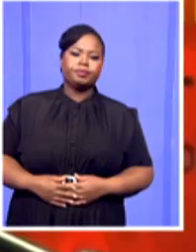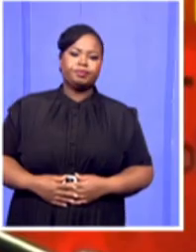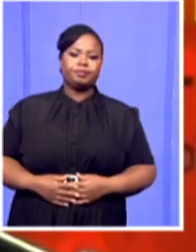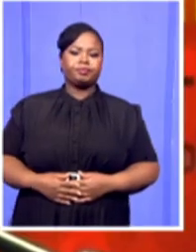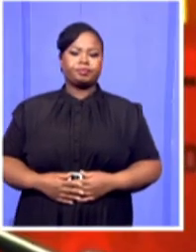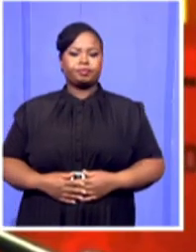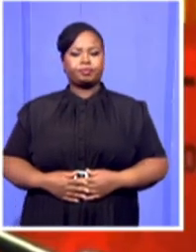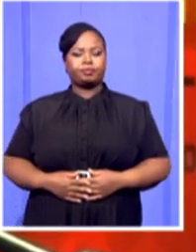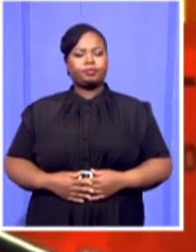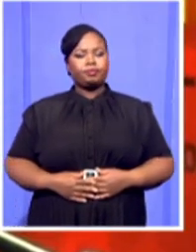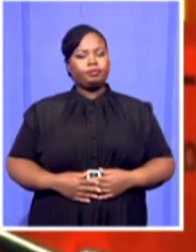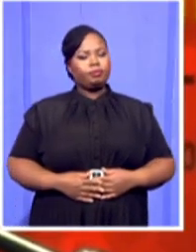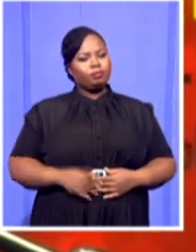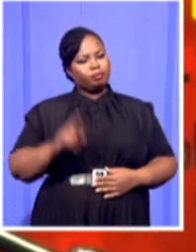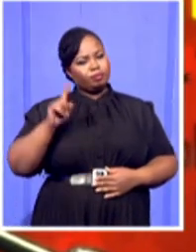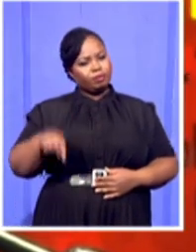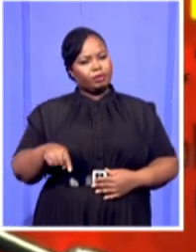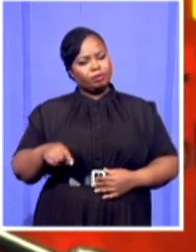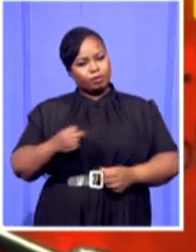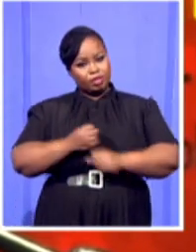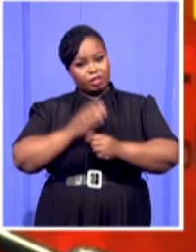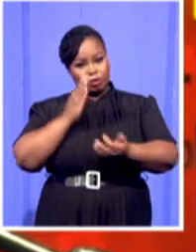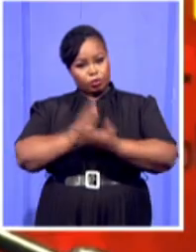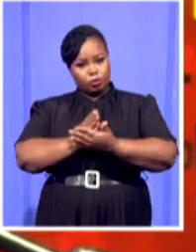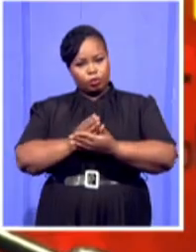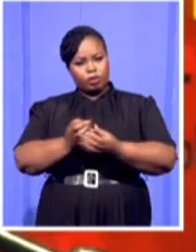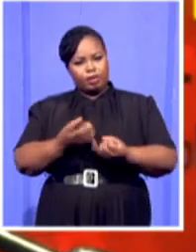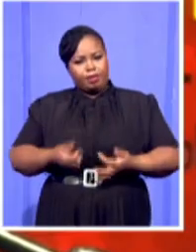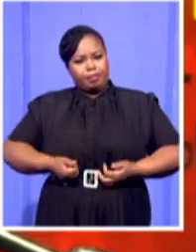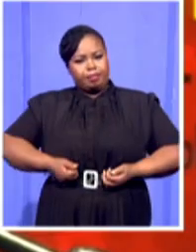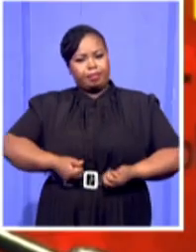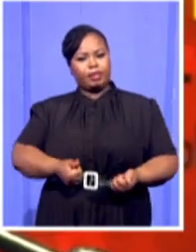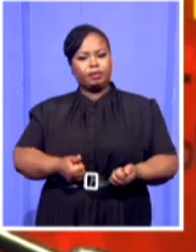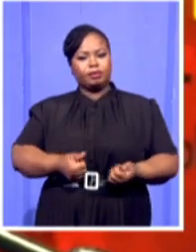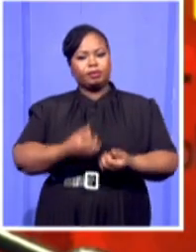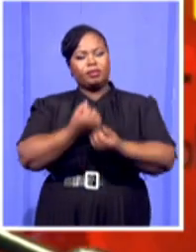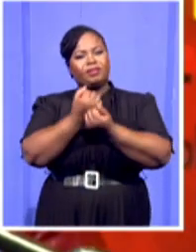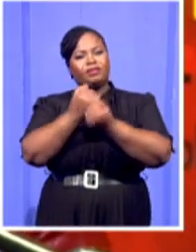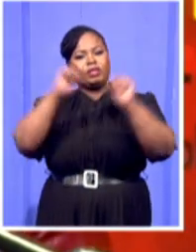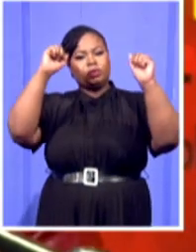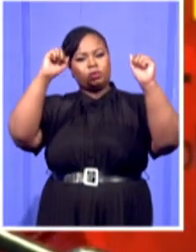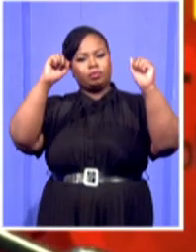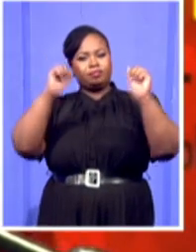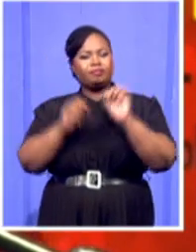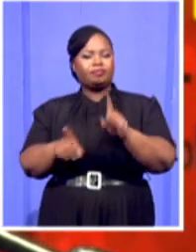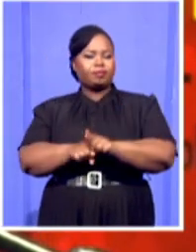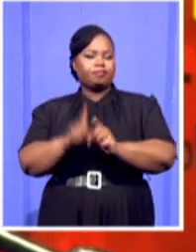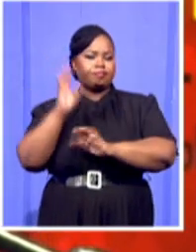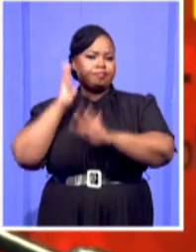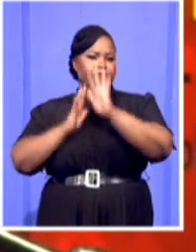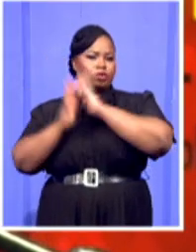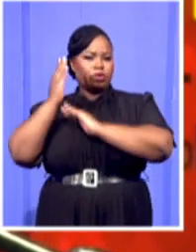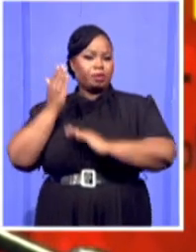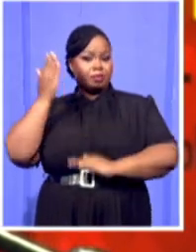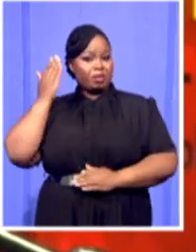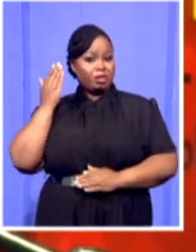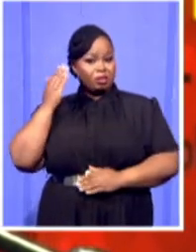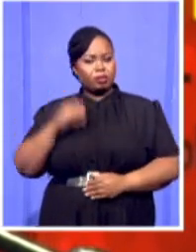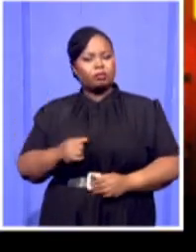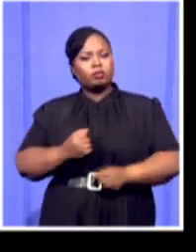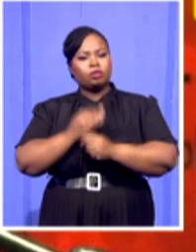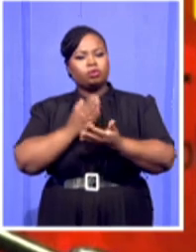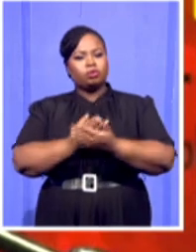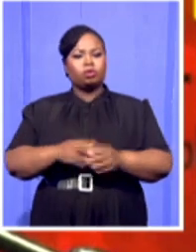must play its role in restoring the liberation to its historic path and in saving